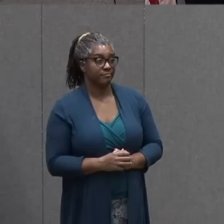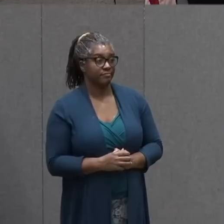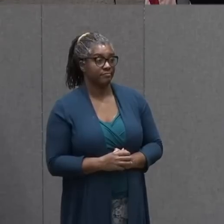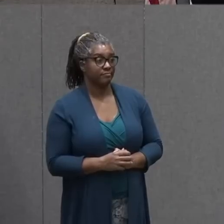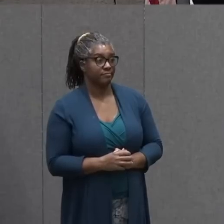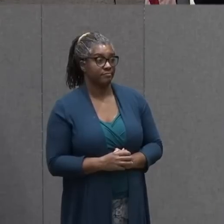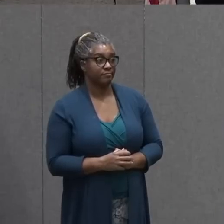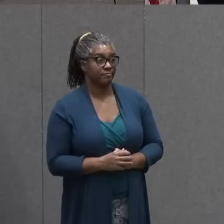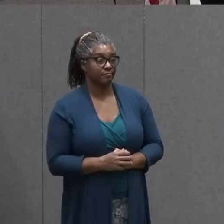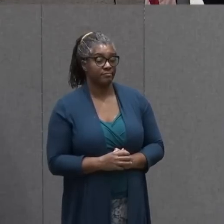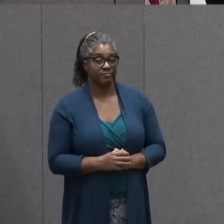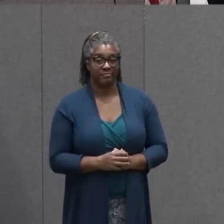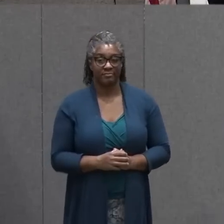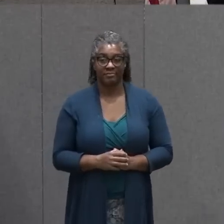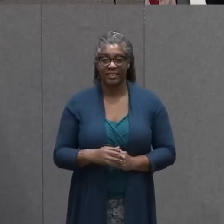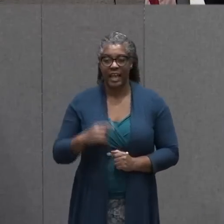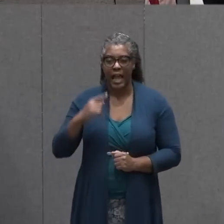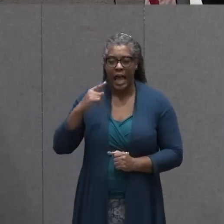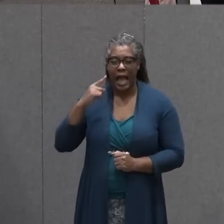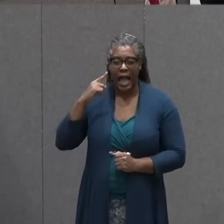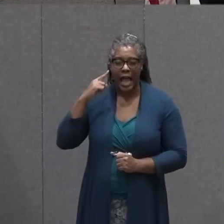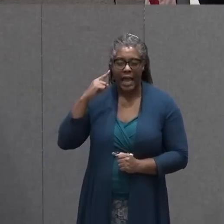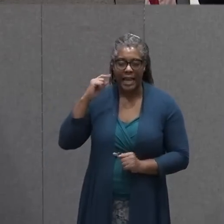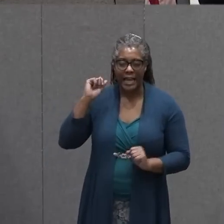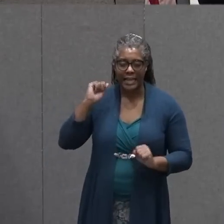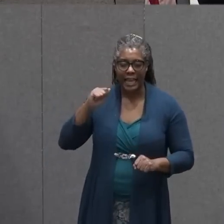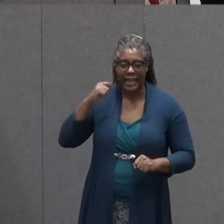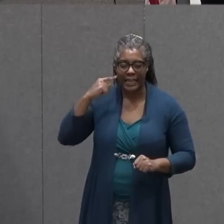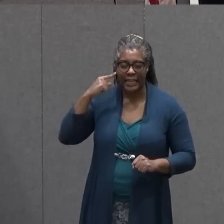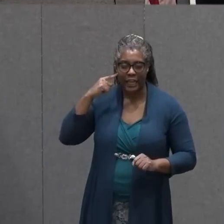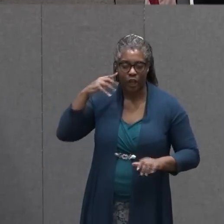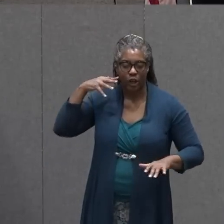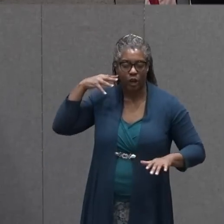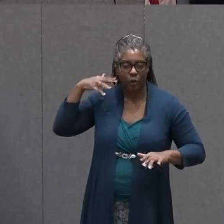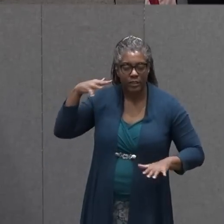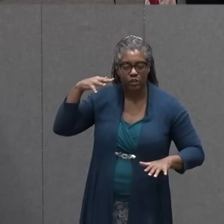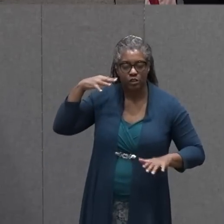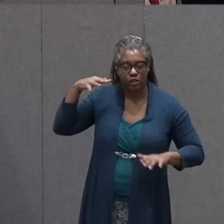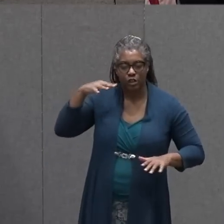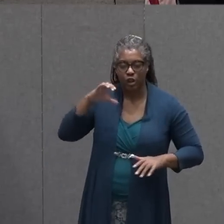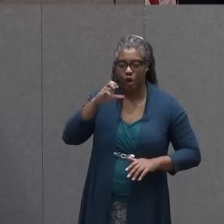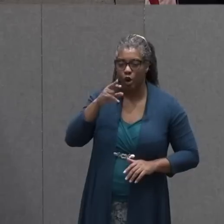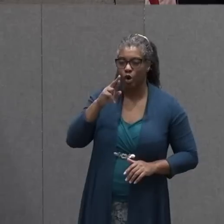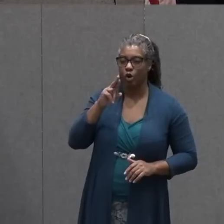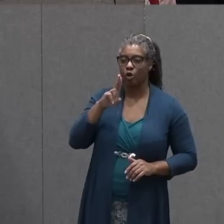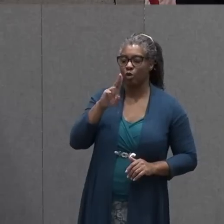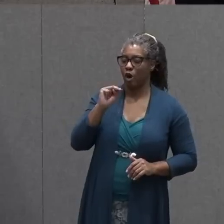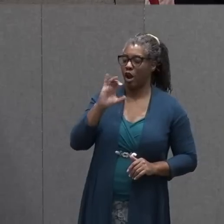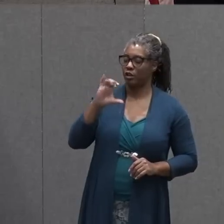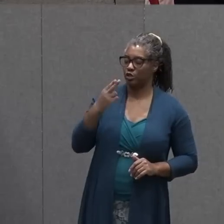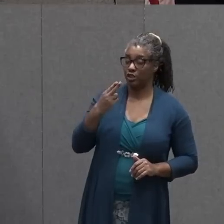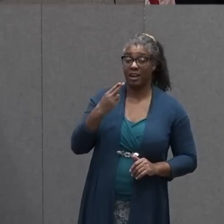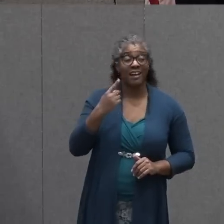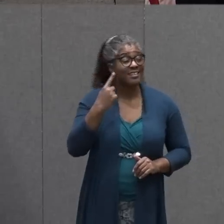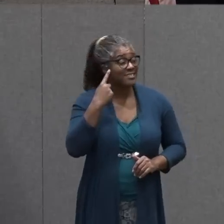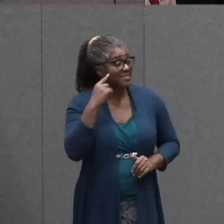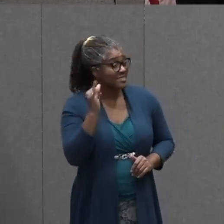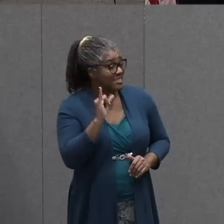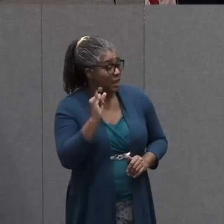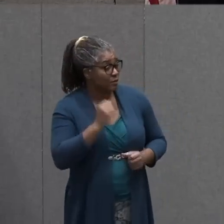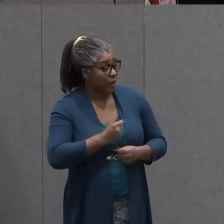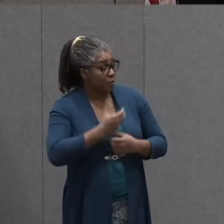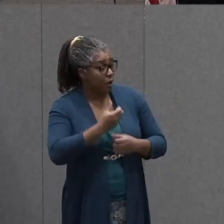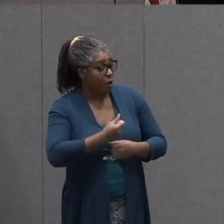I can even hear it crunch, crunch, crunching. That sounds like a poem. It does sound like a poem.